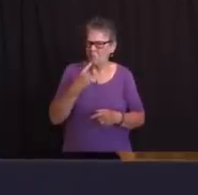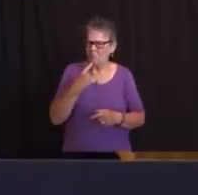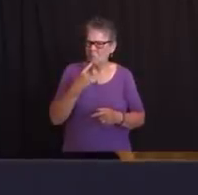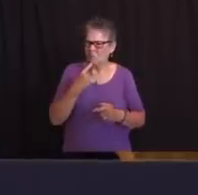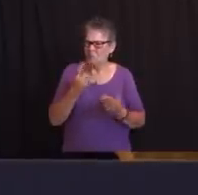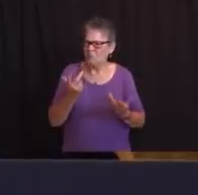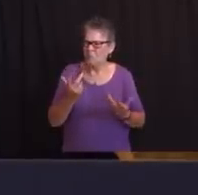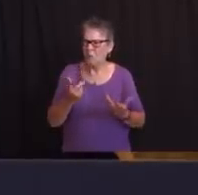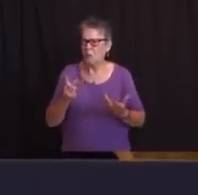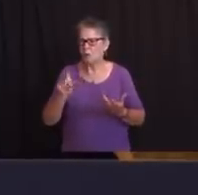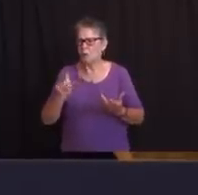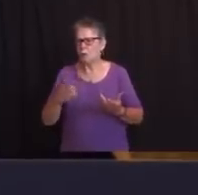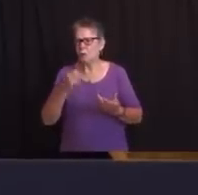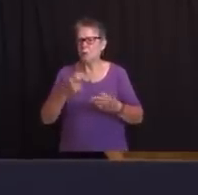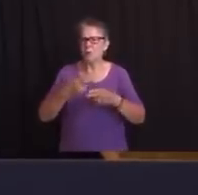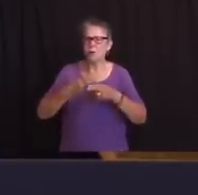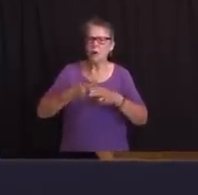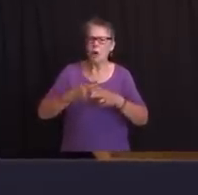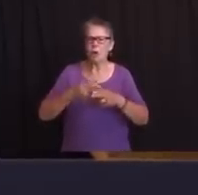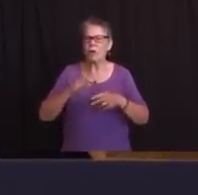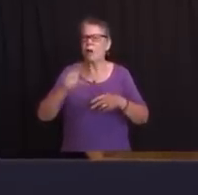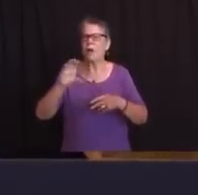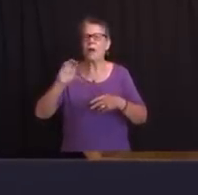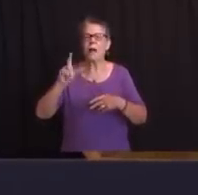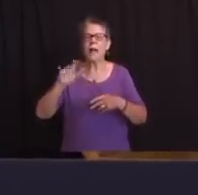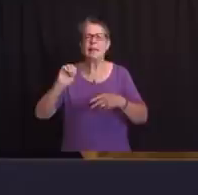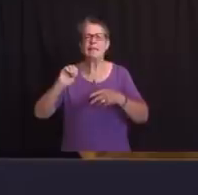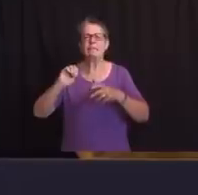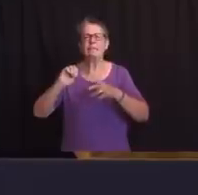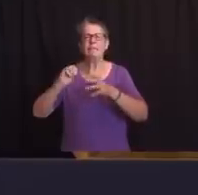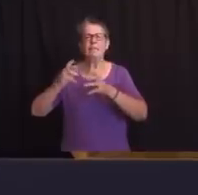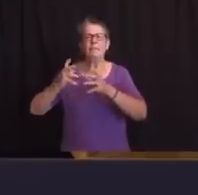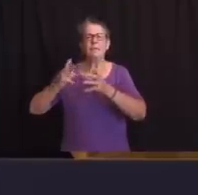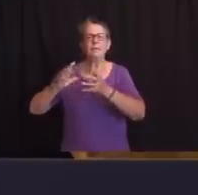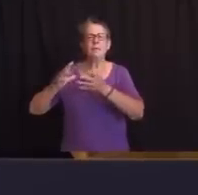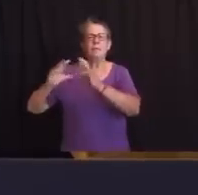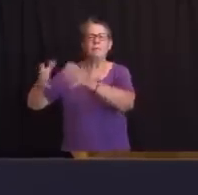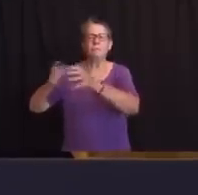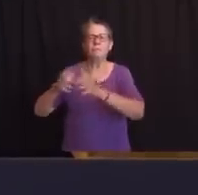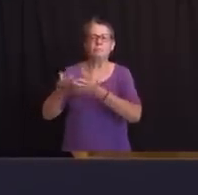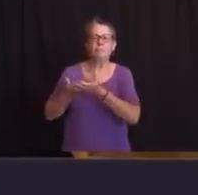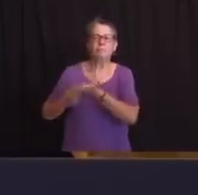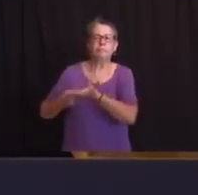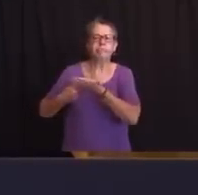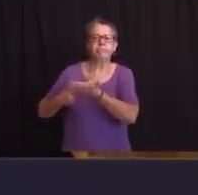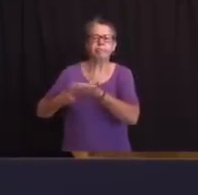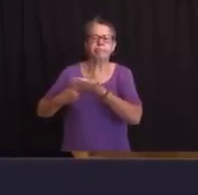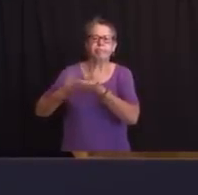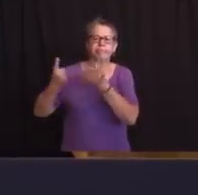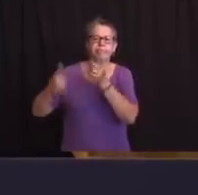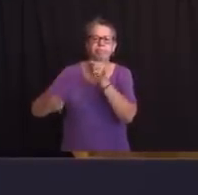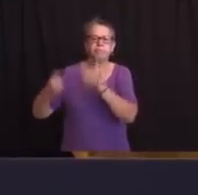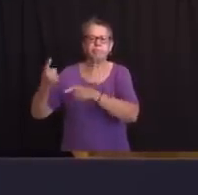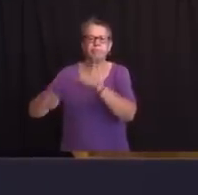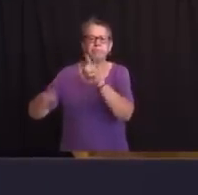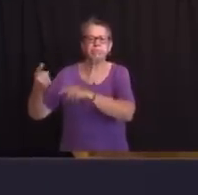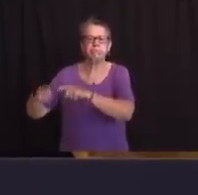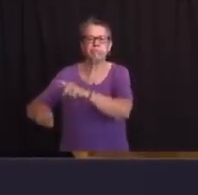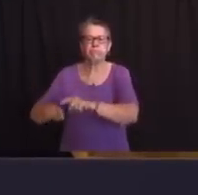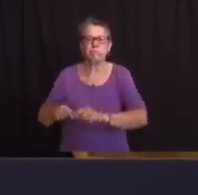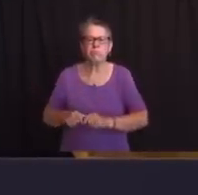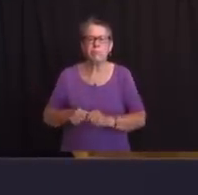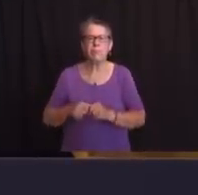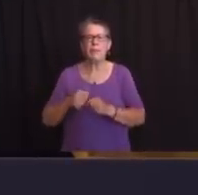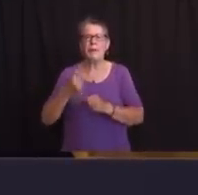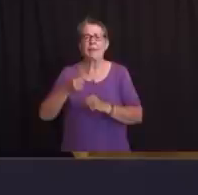related to mandates that don't have a testing opt-out. So that if you said literally vaccination is a condition